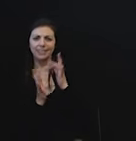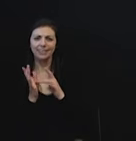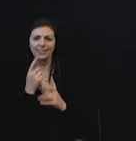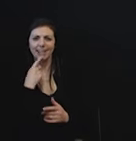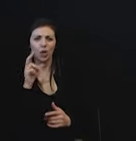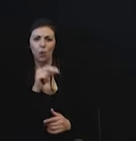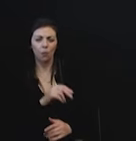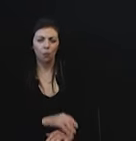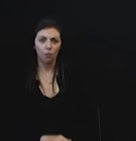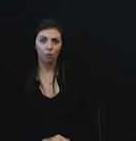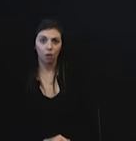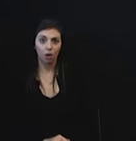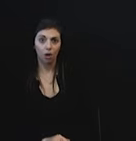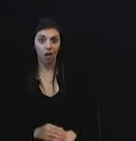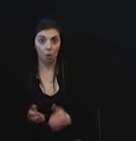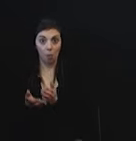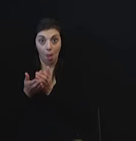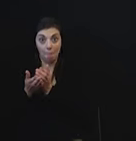Was the boat too full?